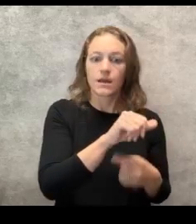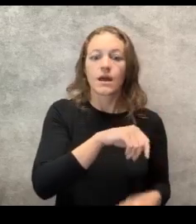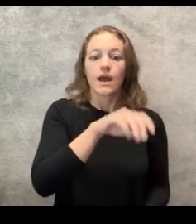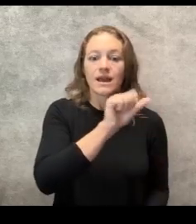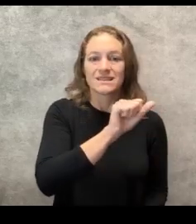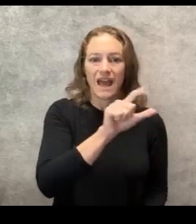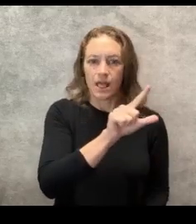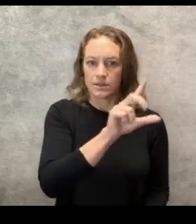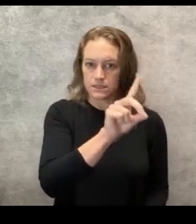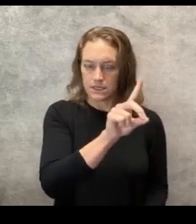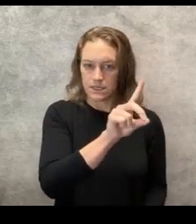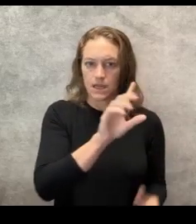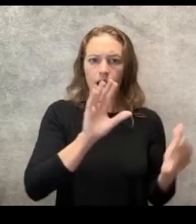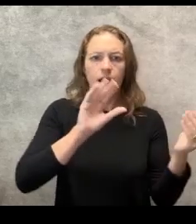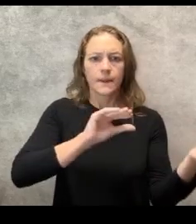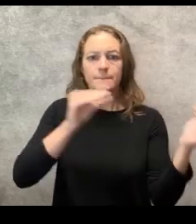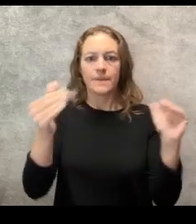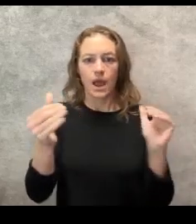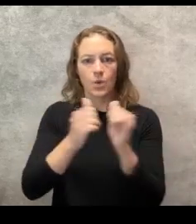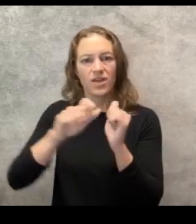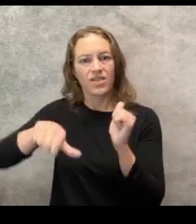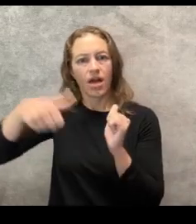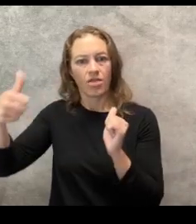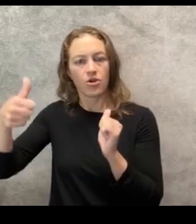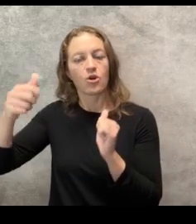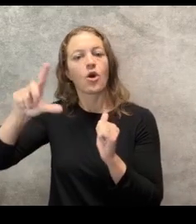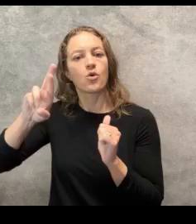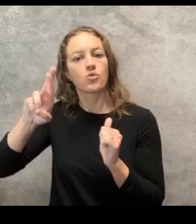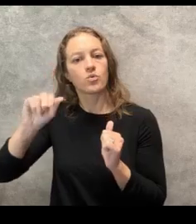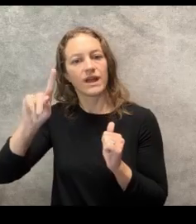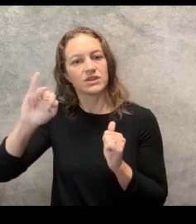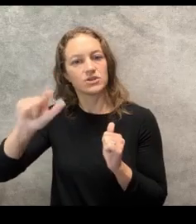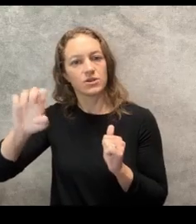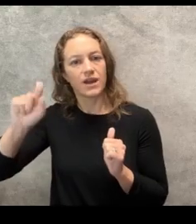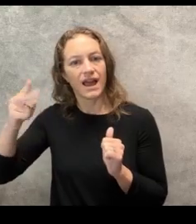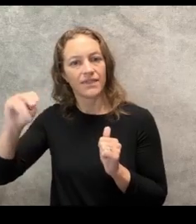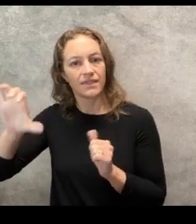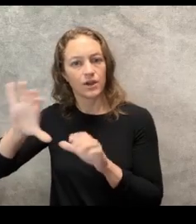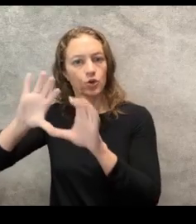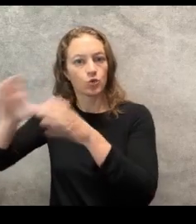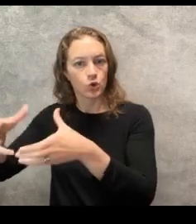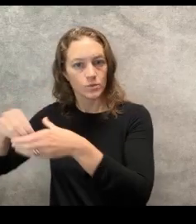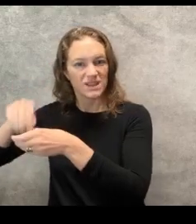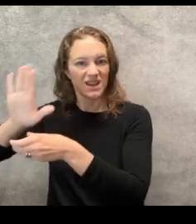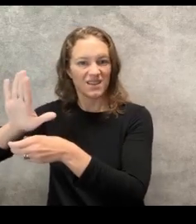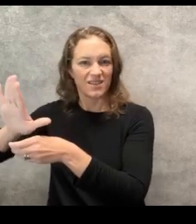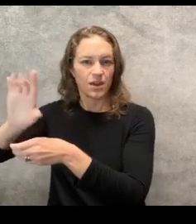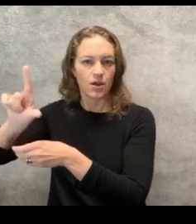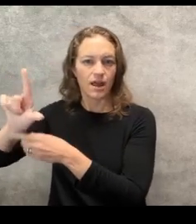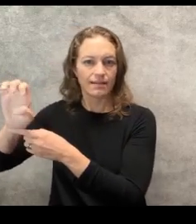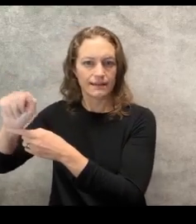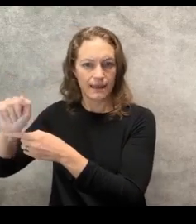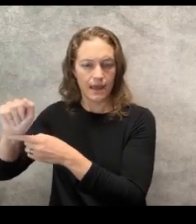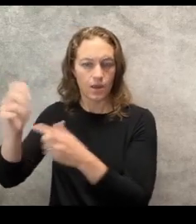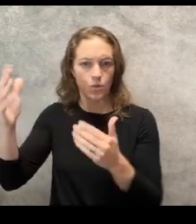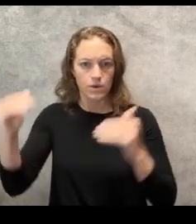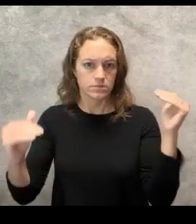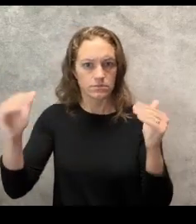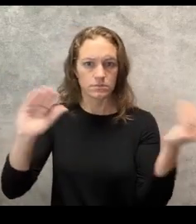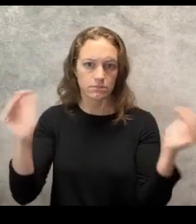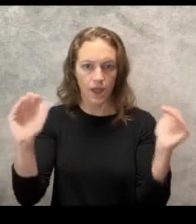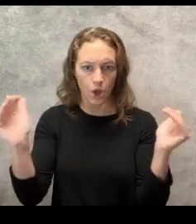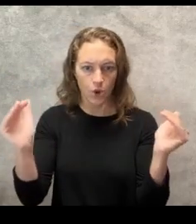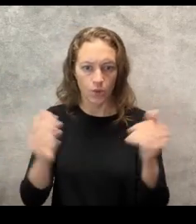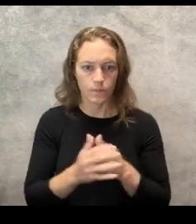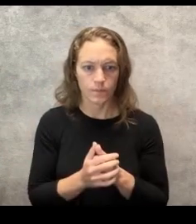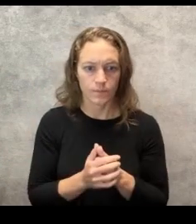compared with all other racial ethnic groups in the LEA? The risk ratio is applied to